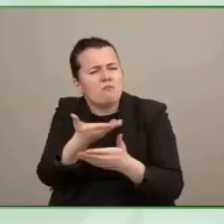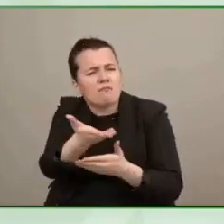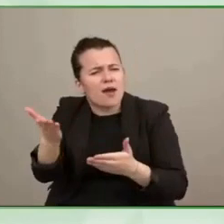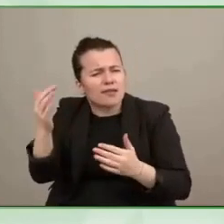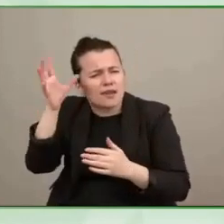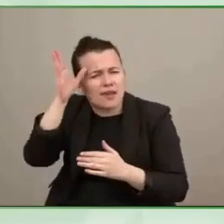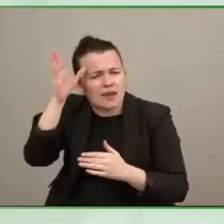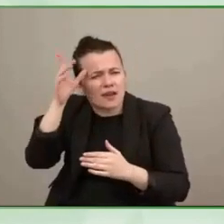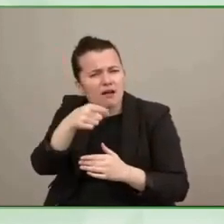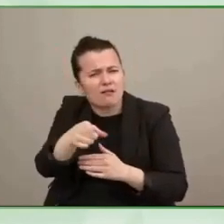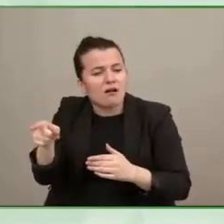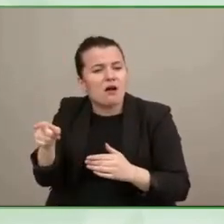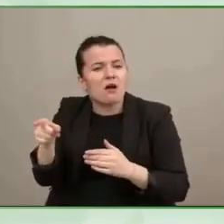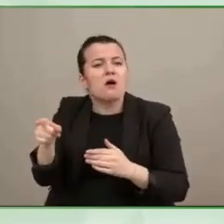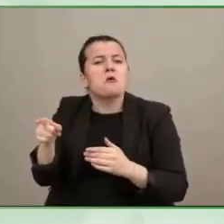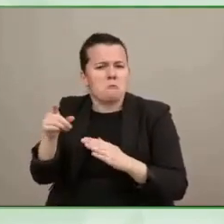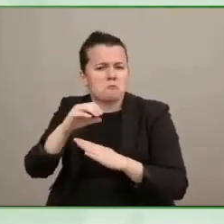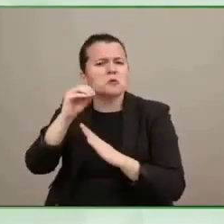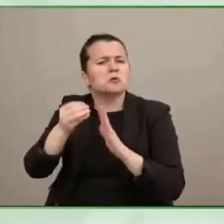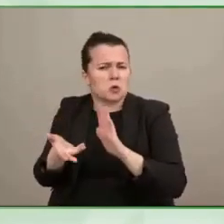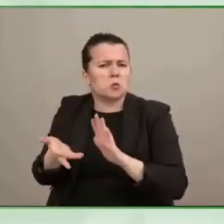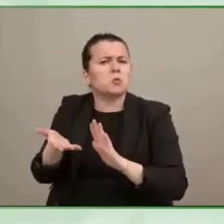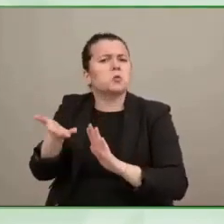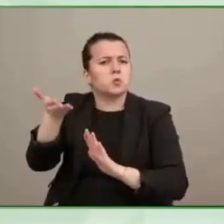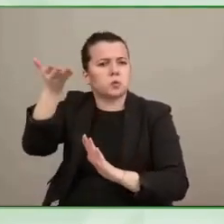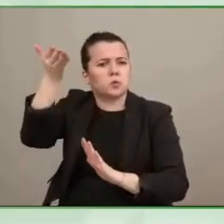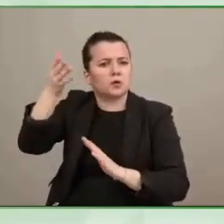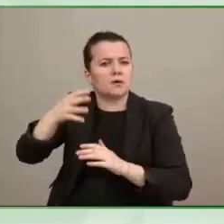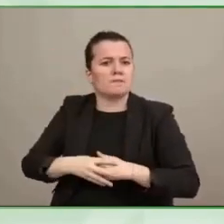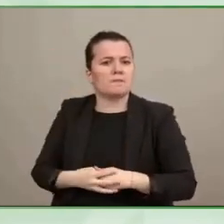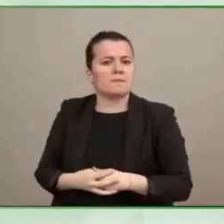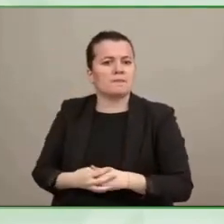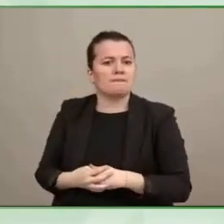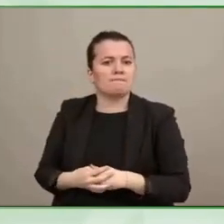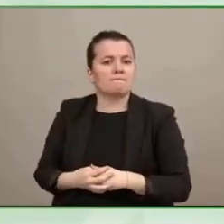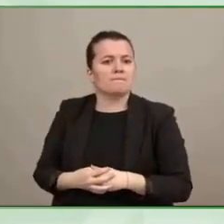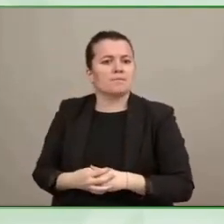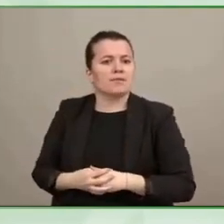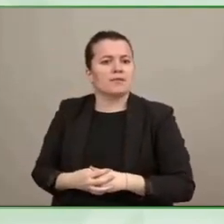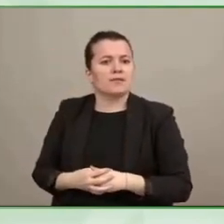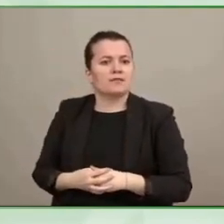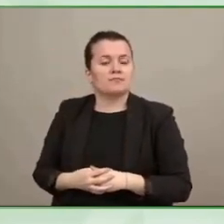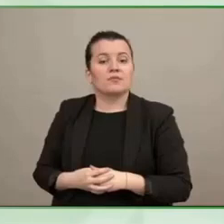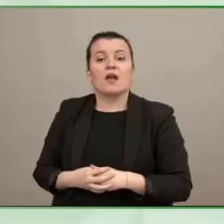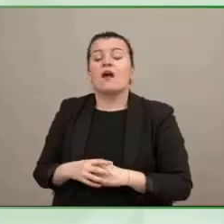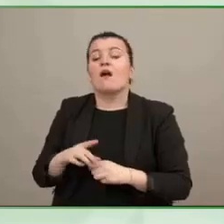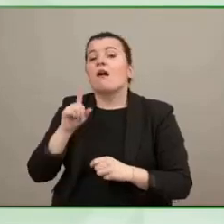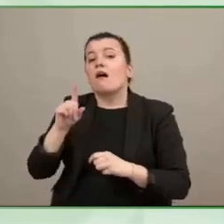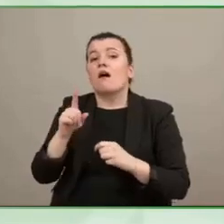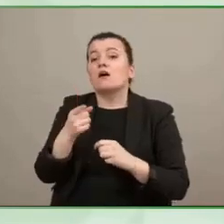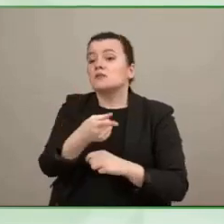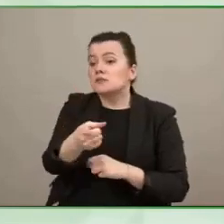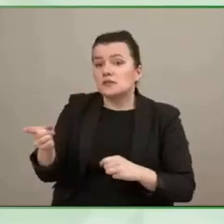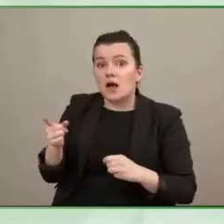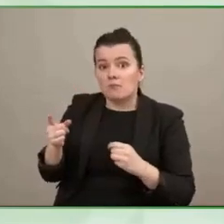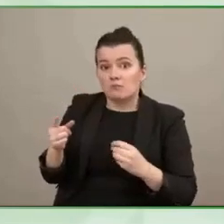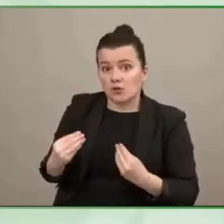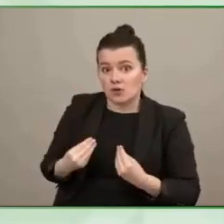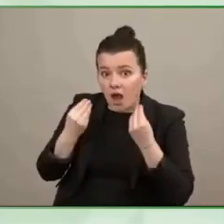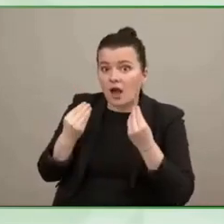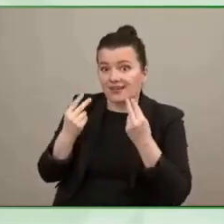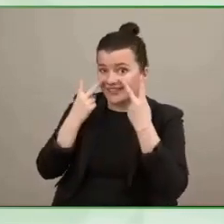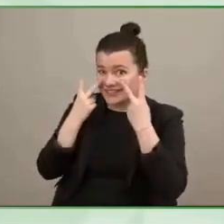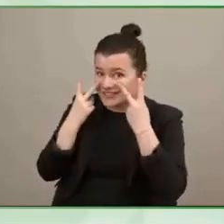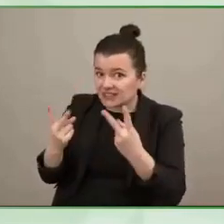sectors in Iraq. We have too many graduated youth, disabled or non-disabled youth in Iraq. Most of them